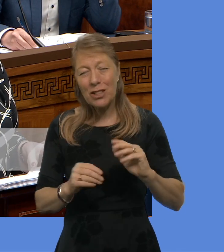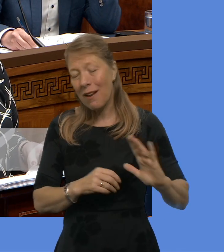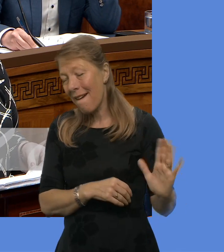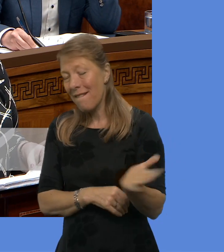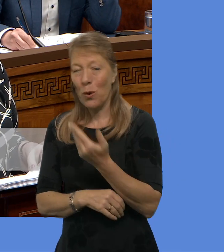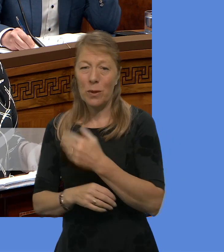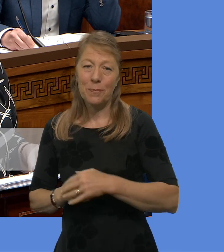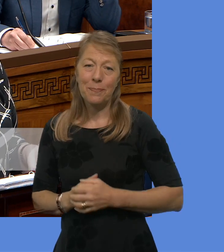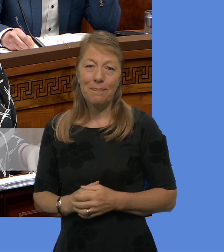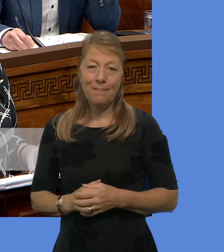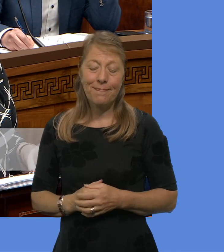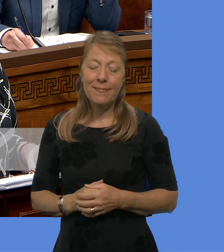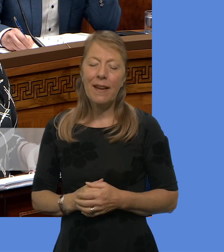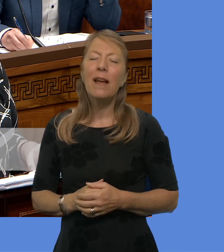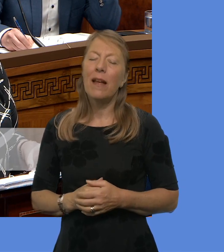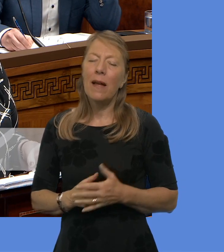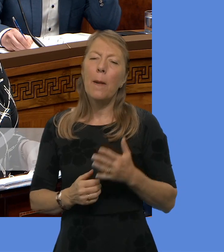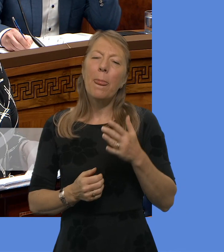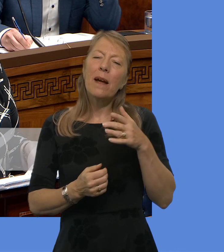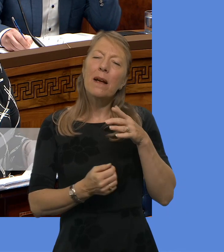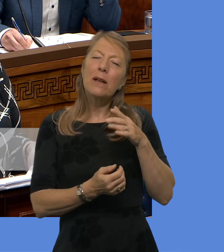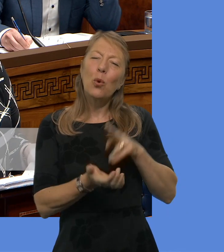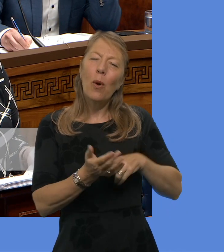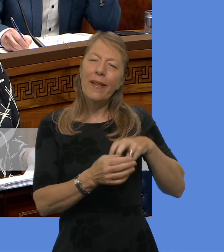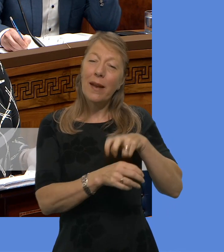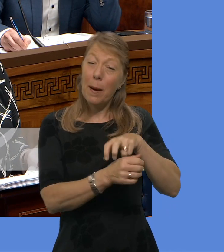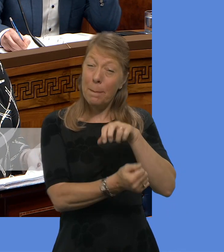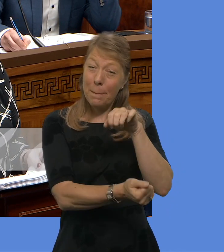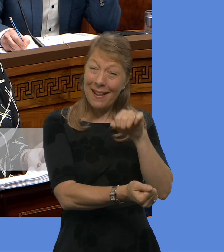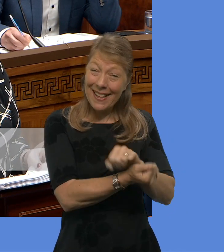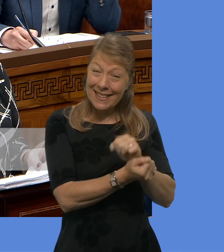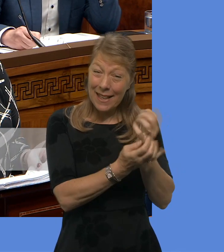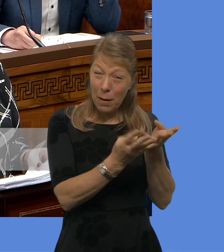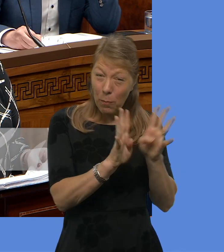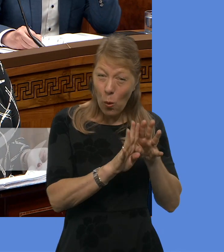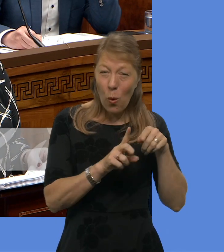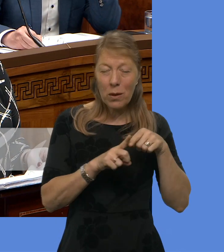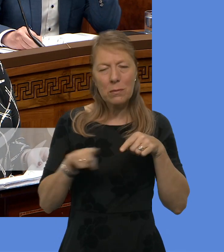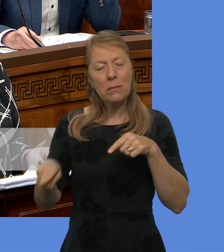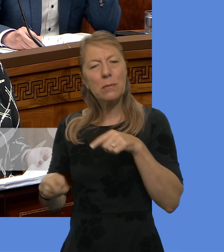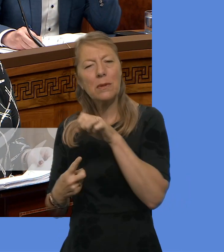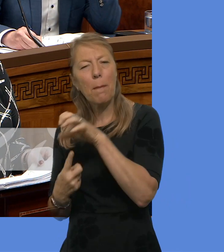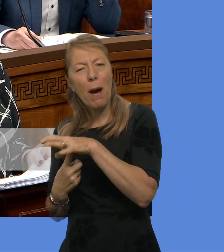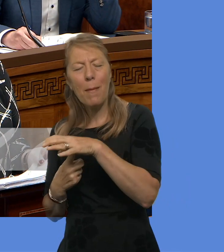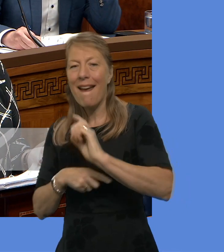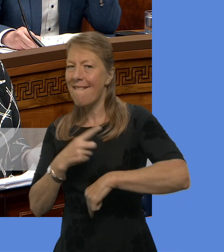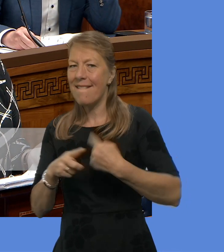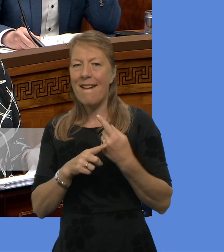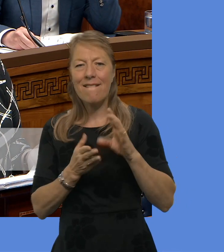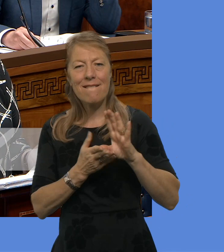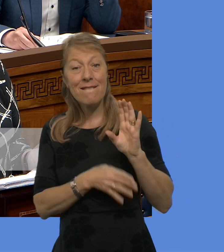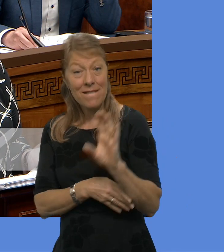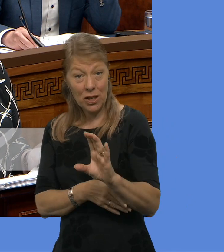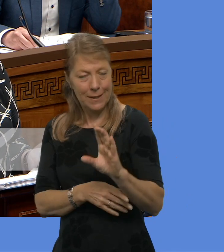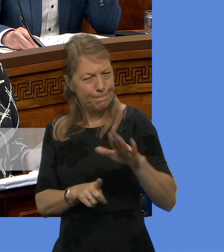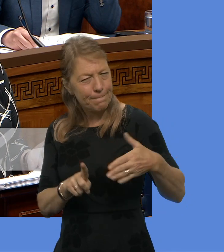the Department, along with the Northern Ireland Policing Board, provide annual funding for policing and community safety partnerships who play a key role in the Department's operational